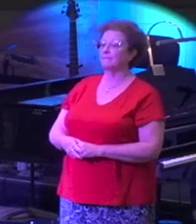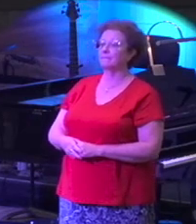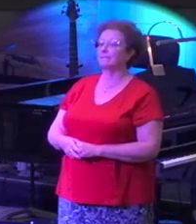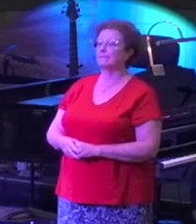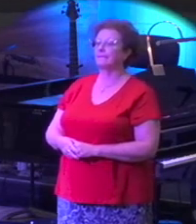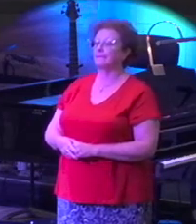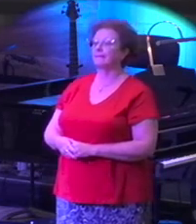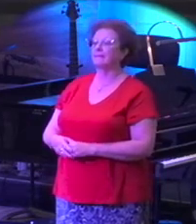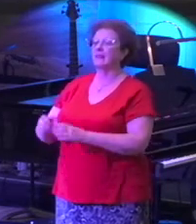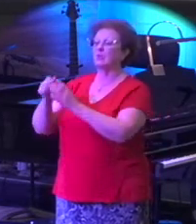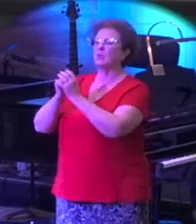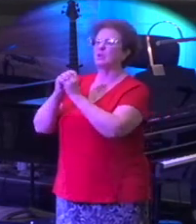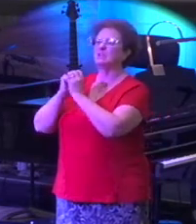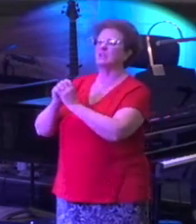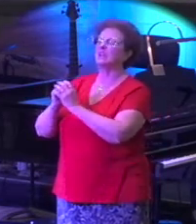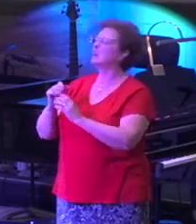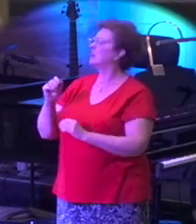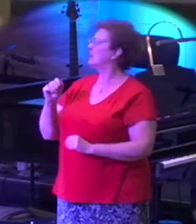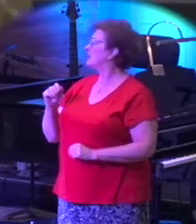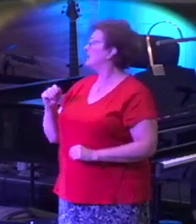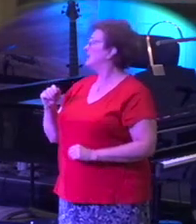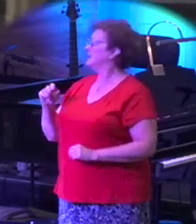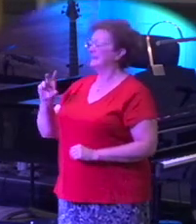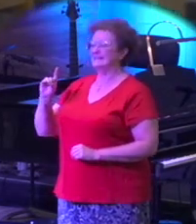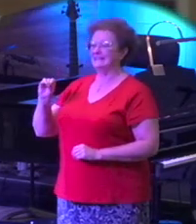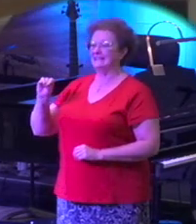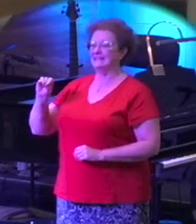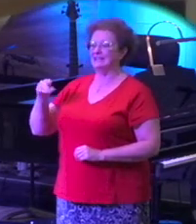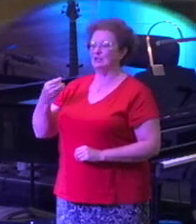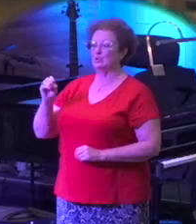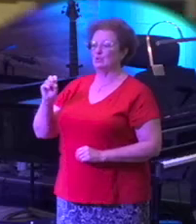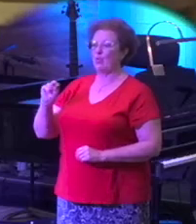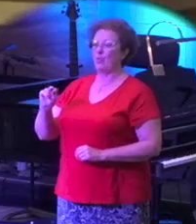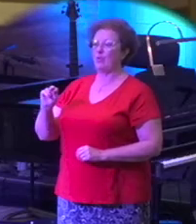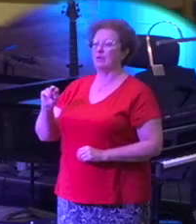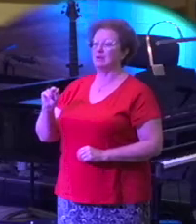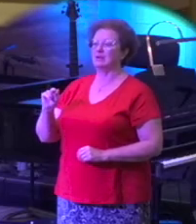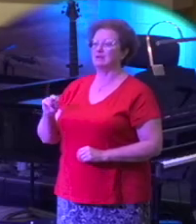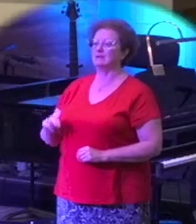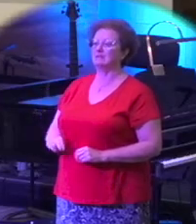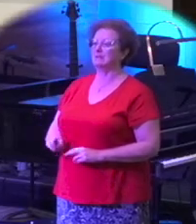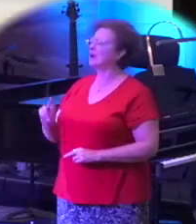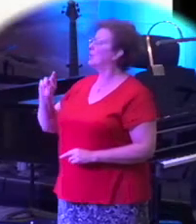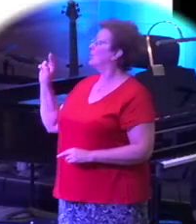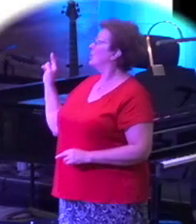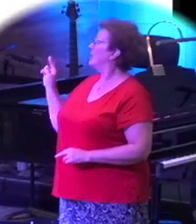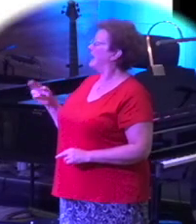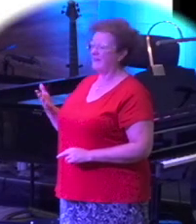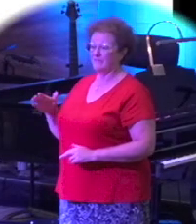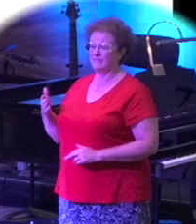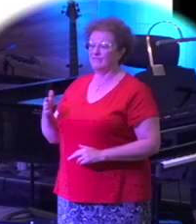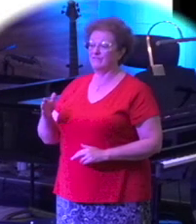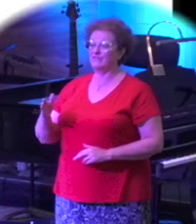that they worshiped in Nineveh. His name is Dagon. Everybody say Dagon. On the far right, you see that he is a fish man.